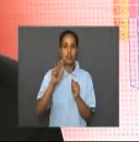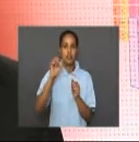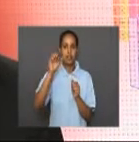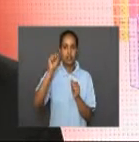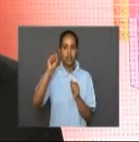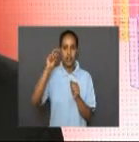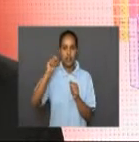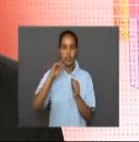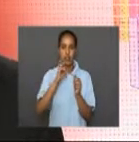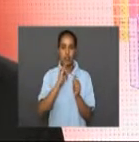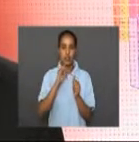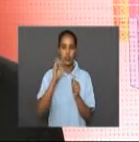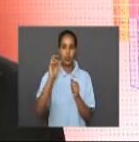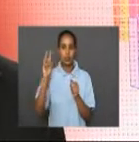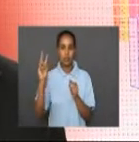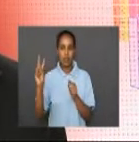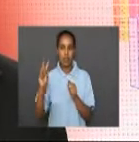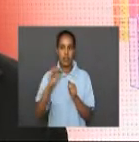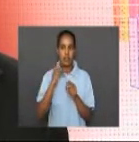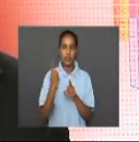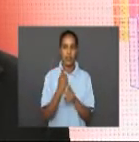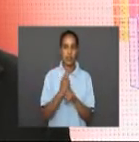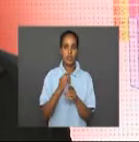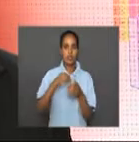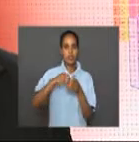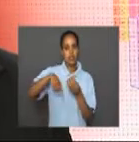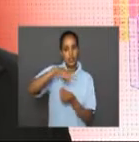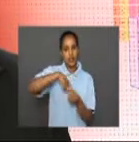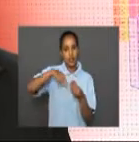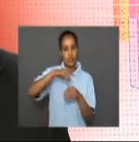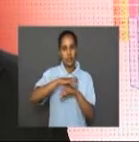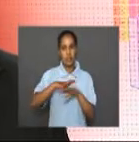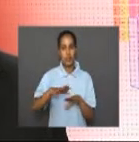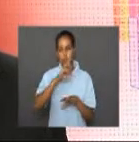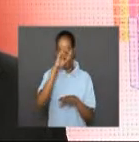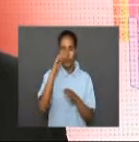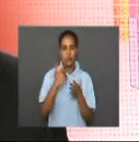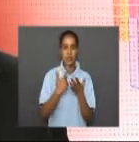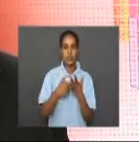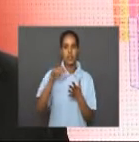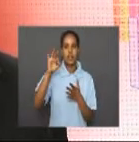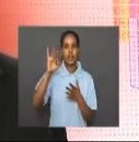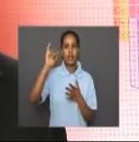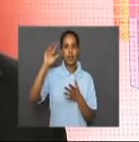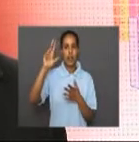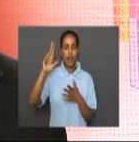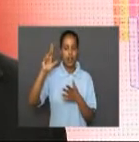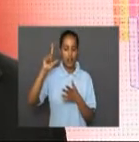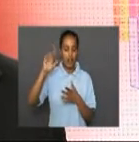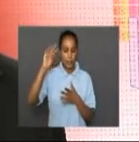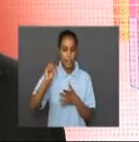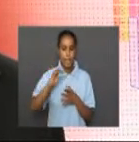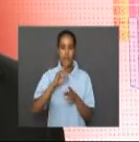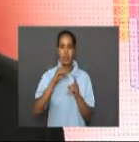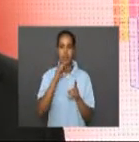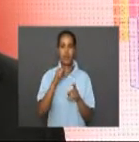air. It is a soft and bendable metal that is